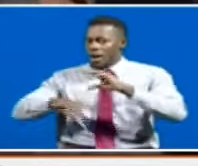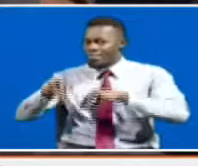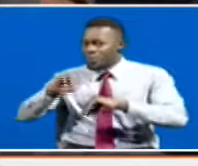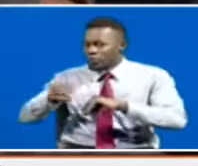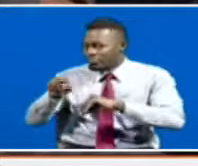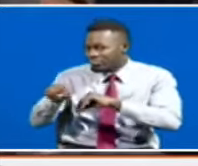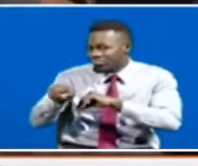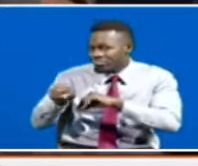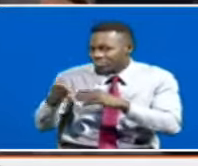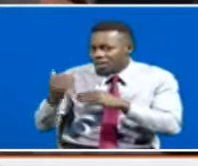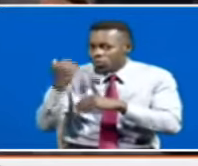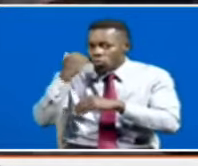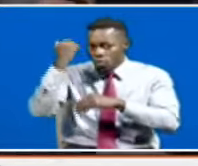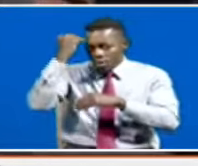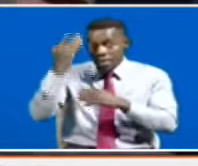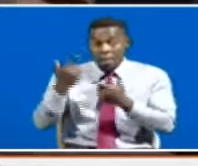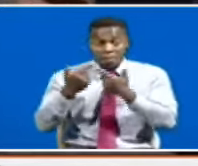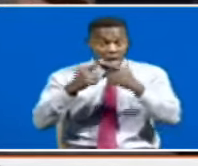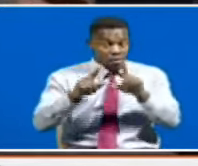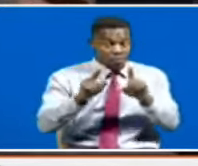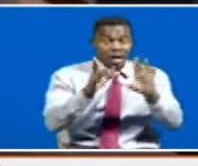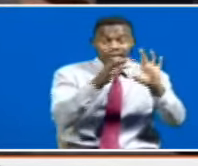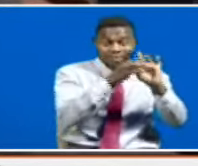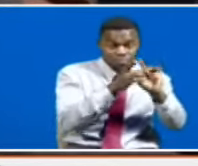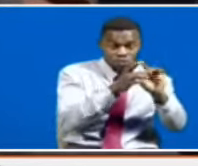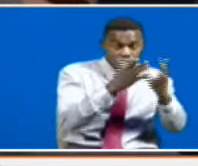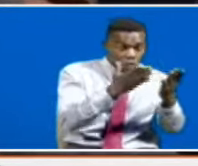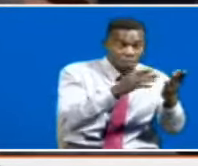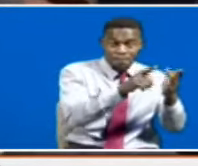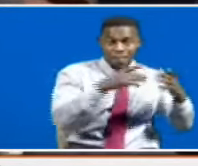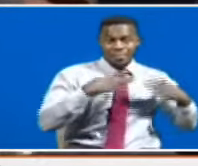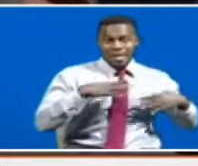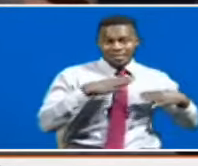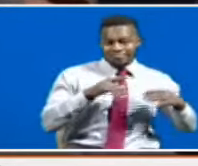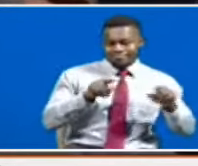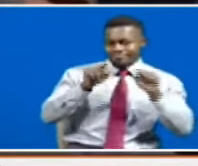heavy criticism from the opposition as well as the Law Society of Kenya.